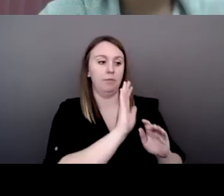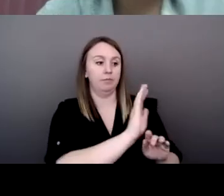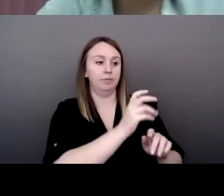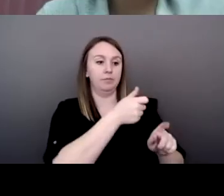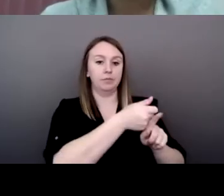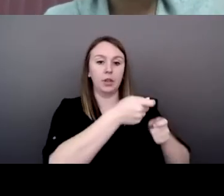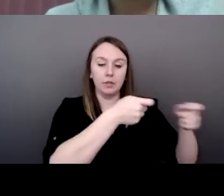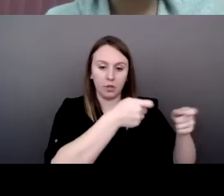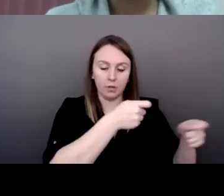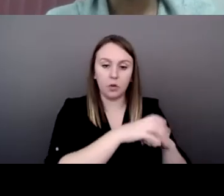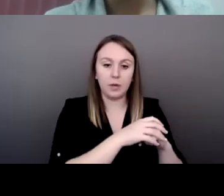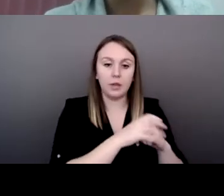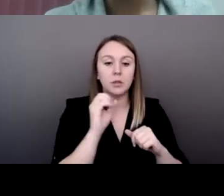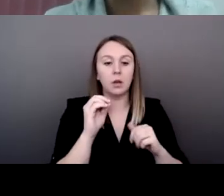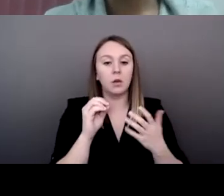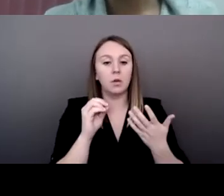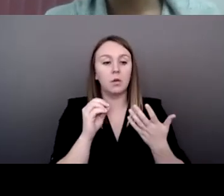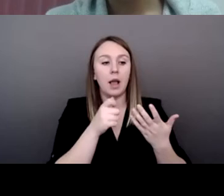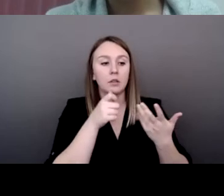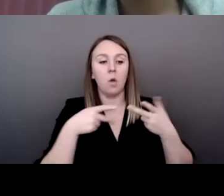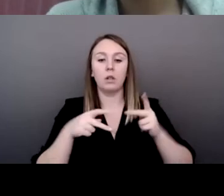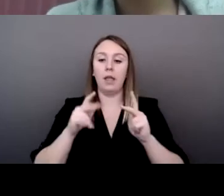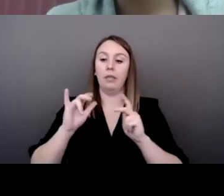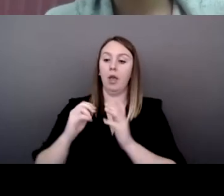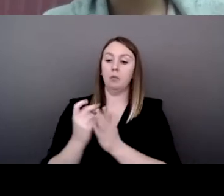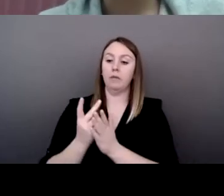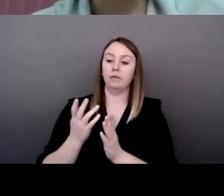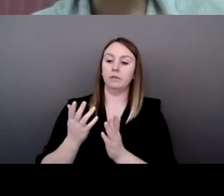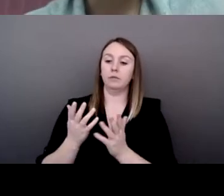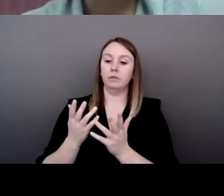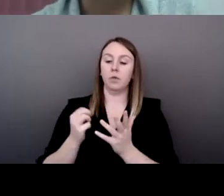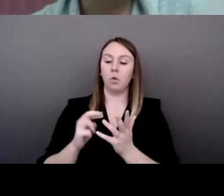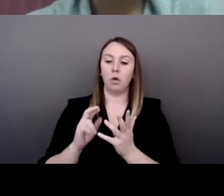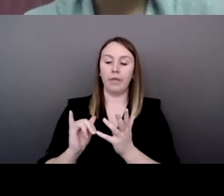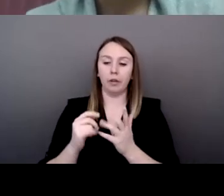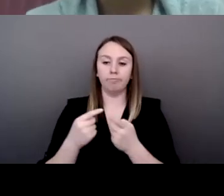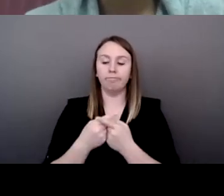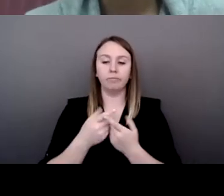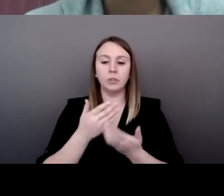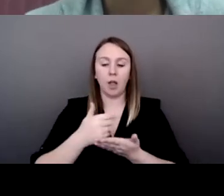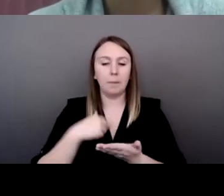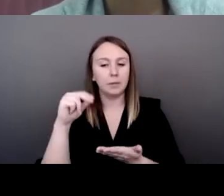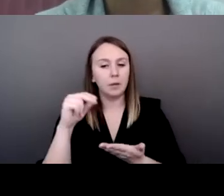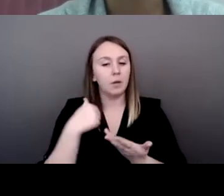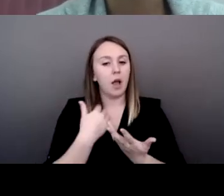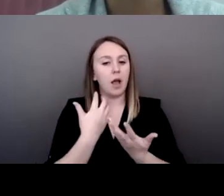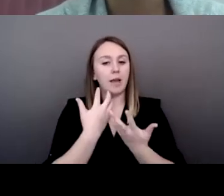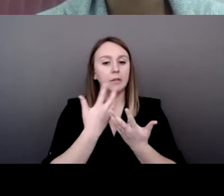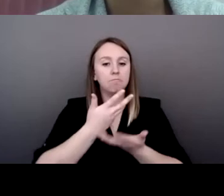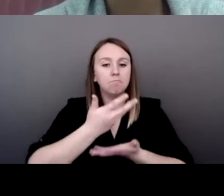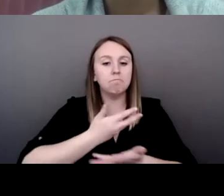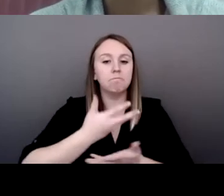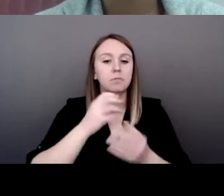engaged the proposal, and I you know, I care a lot about our community's feedback